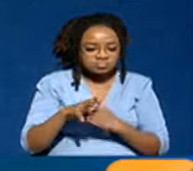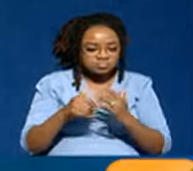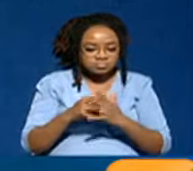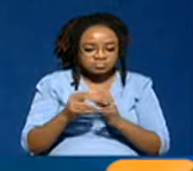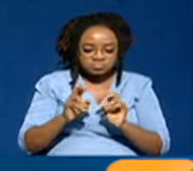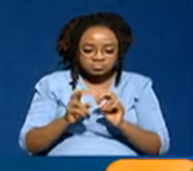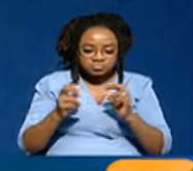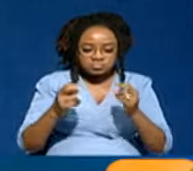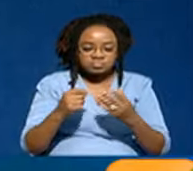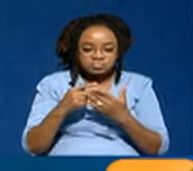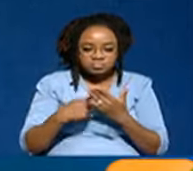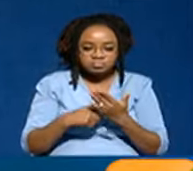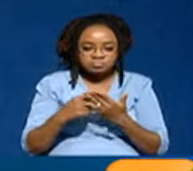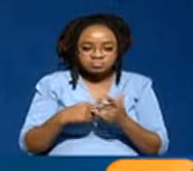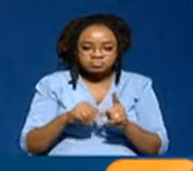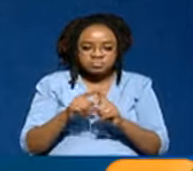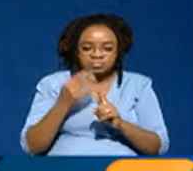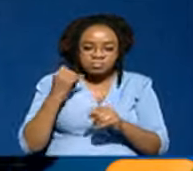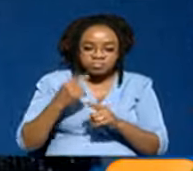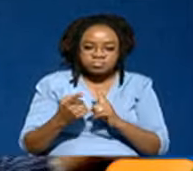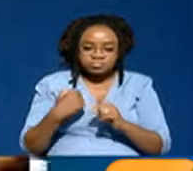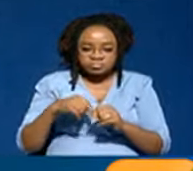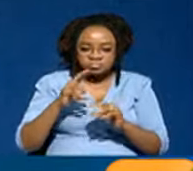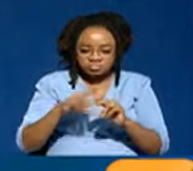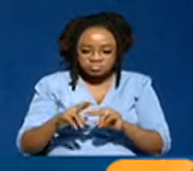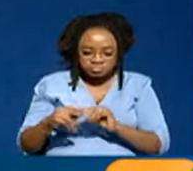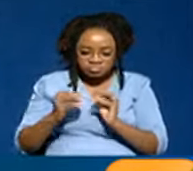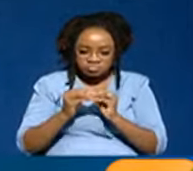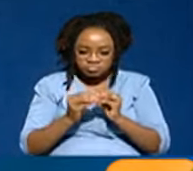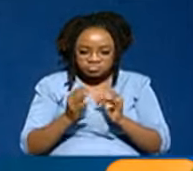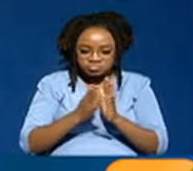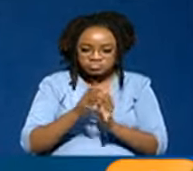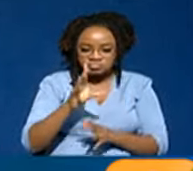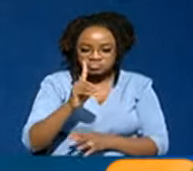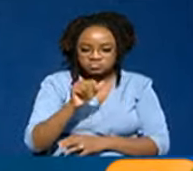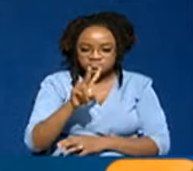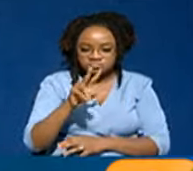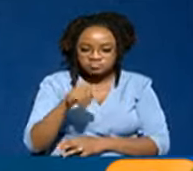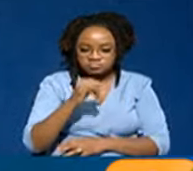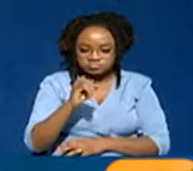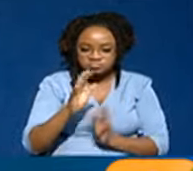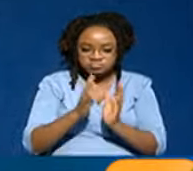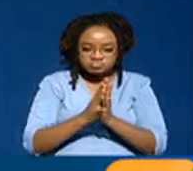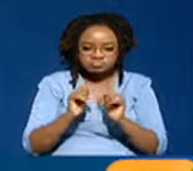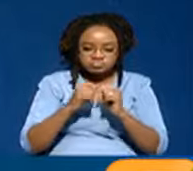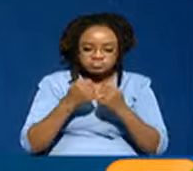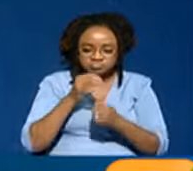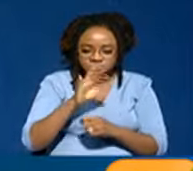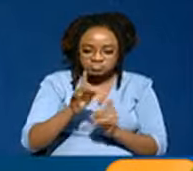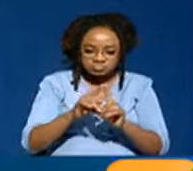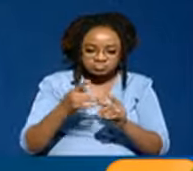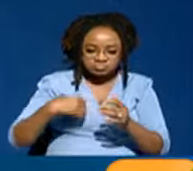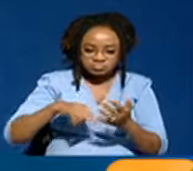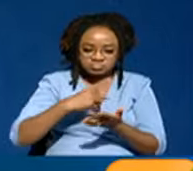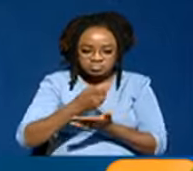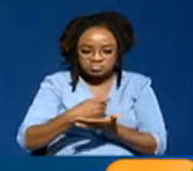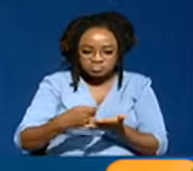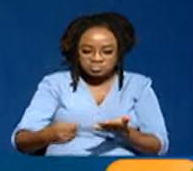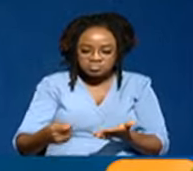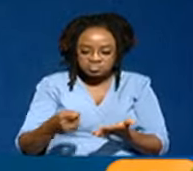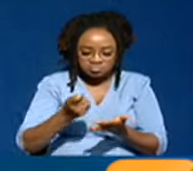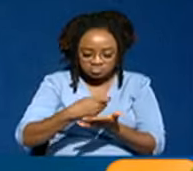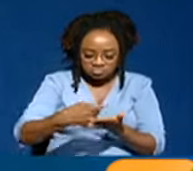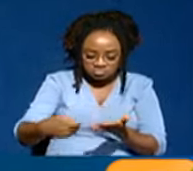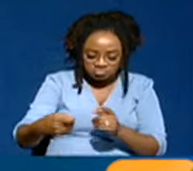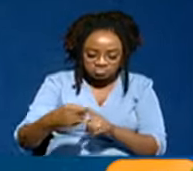actually sat with Davji and his team and even Washira and others in Kericho. And we signed a pact saying,